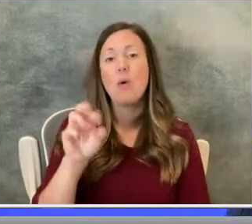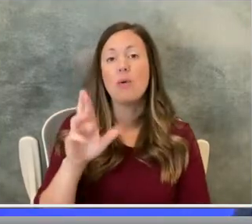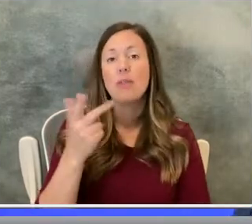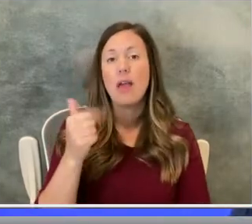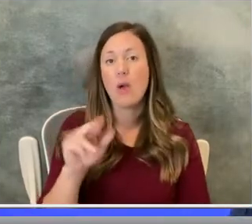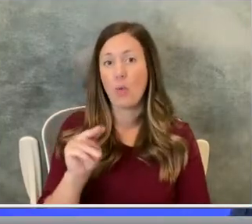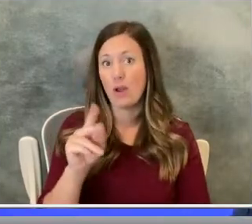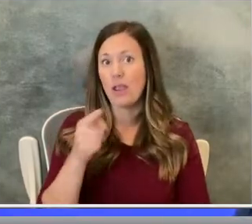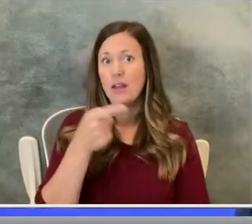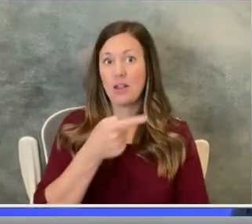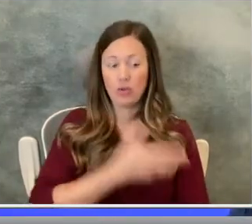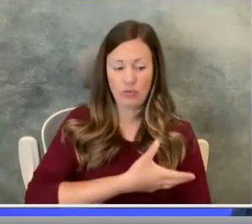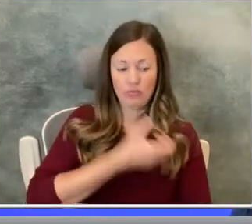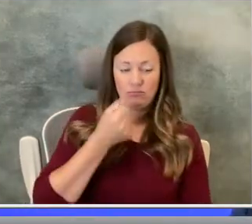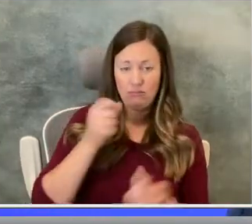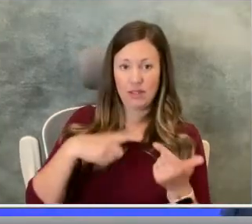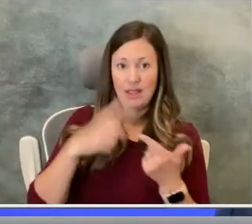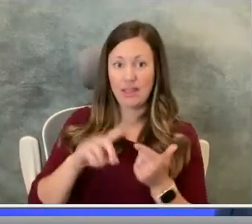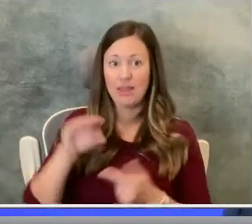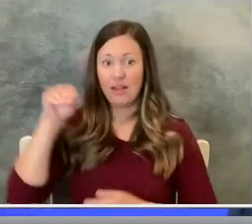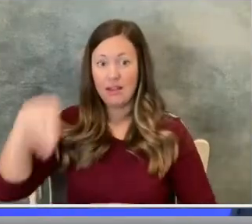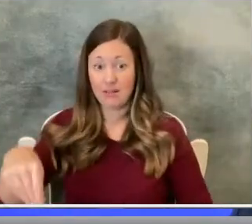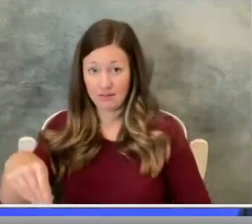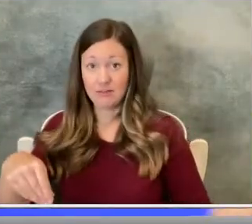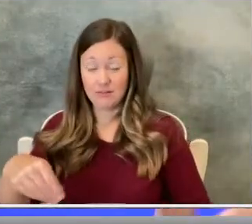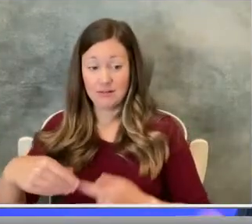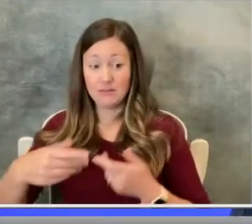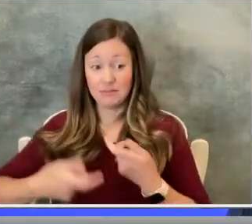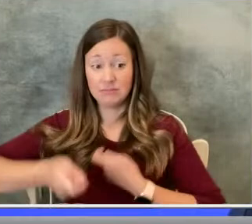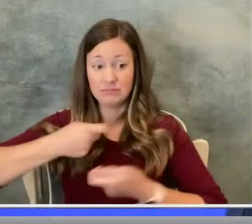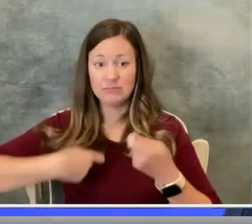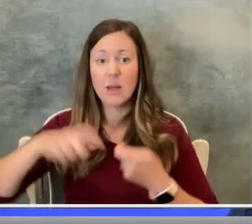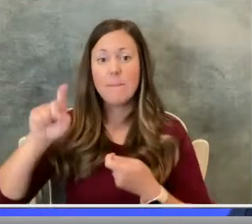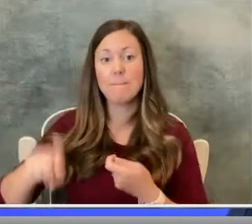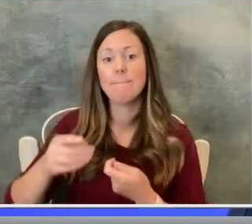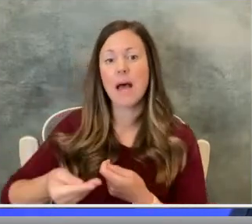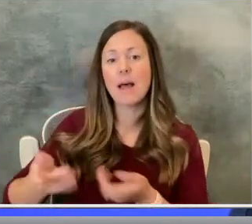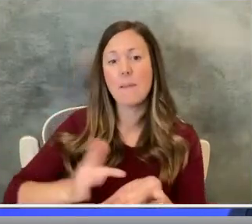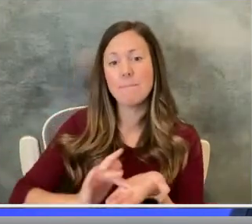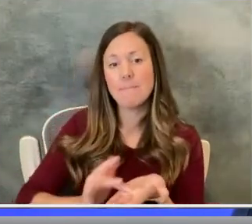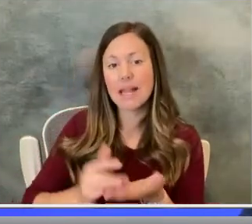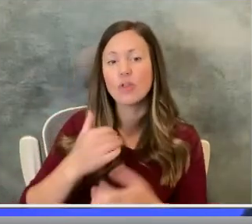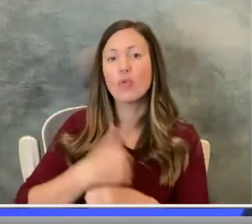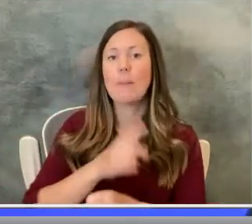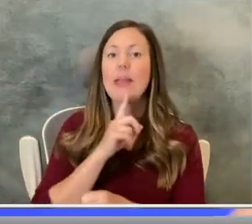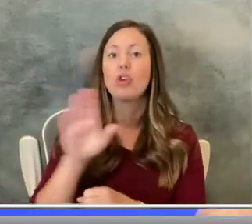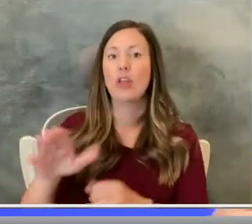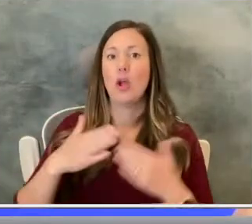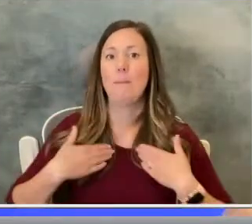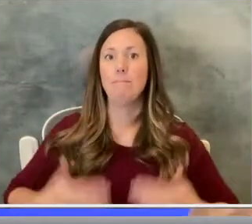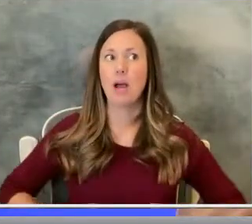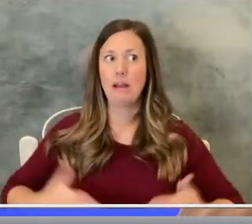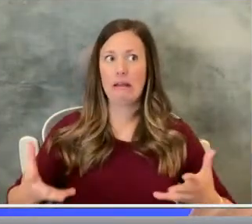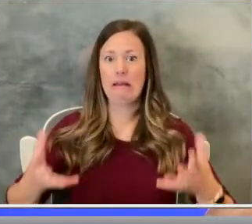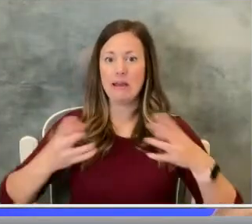have to give medications to keep them from rejecting over the long term, but over a number of years,